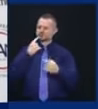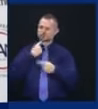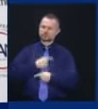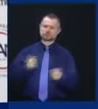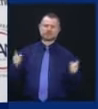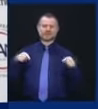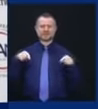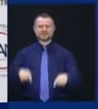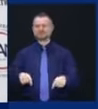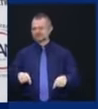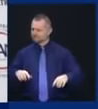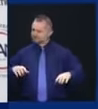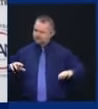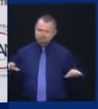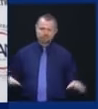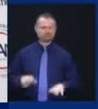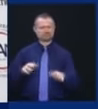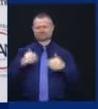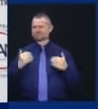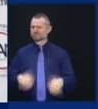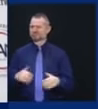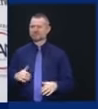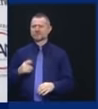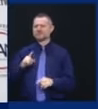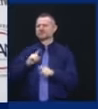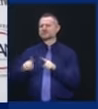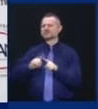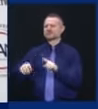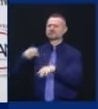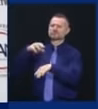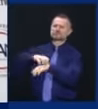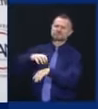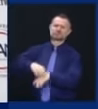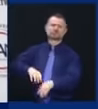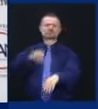to get houses of worship to sign up